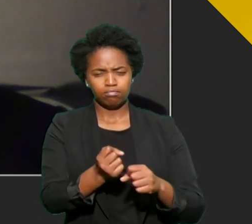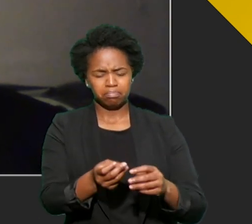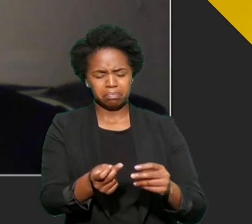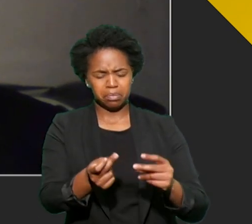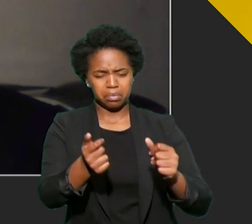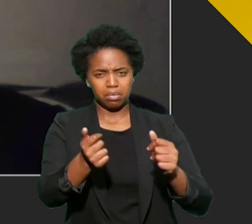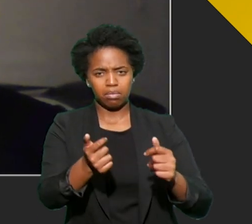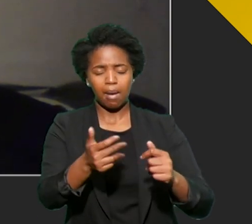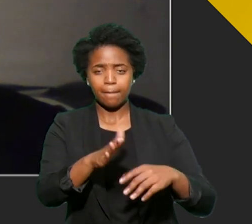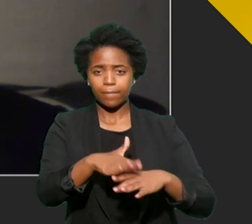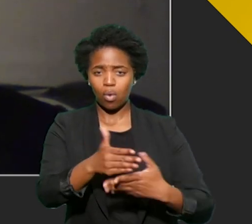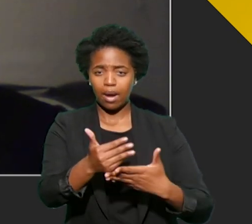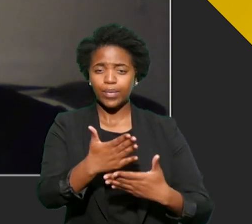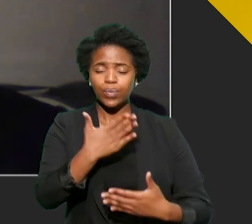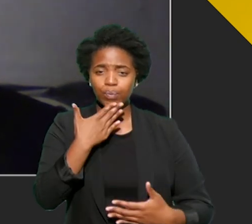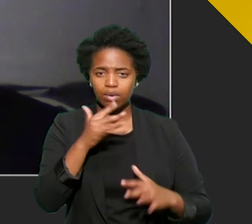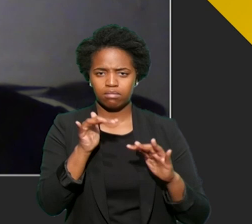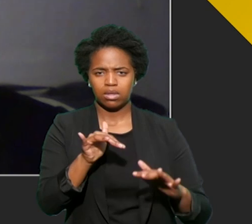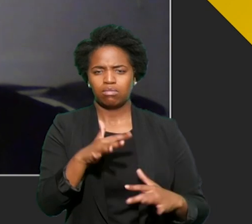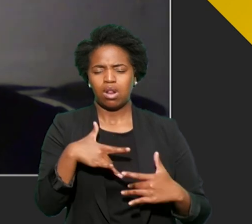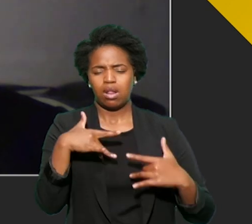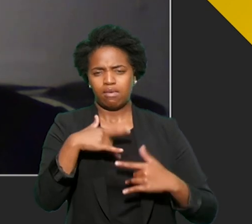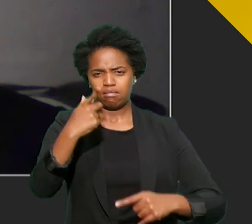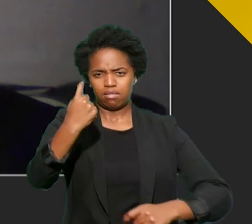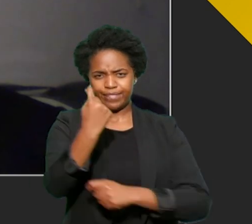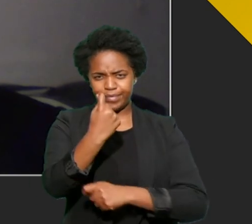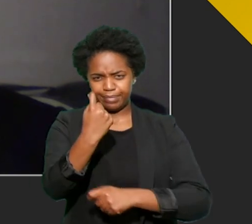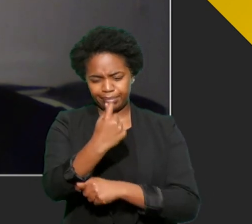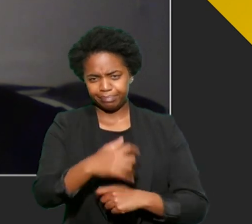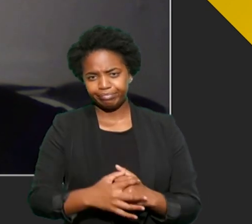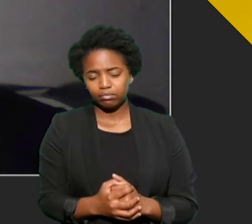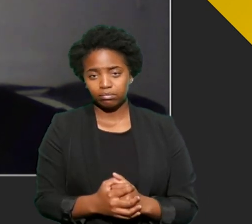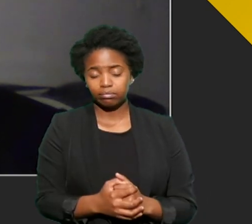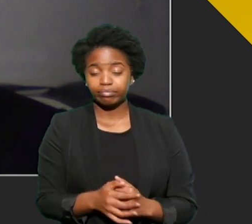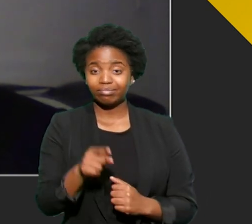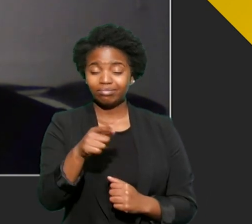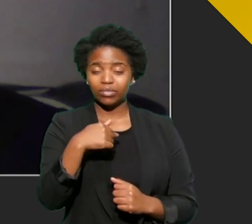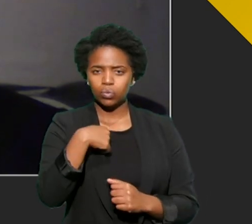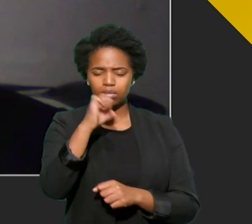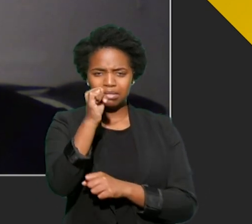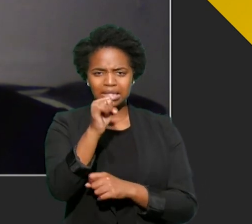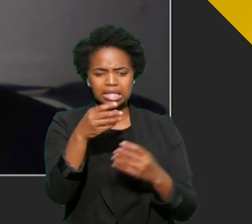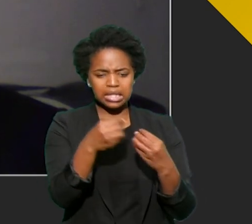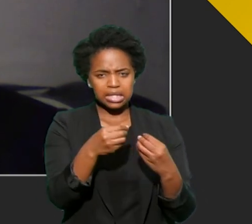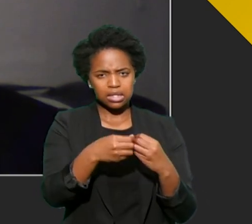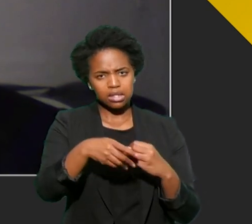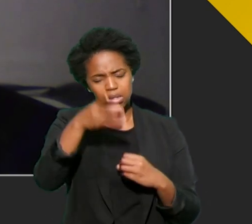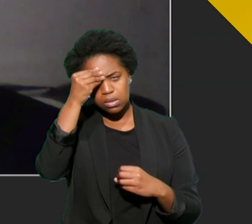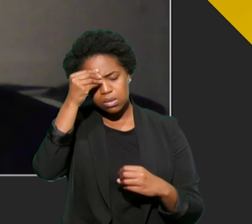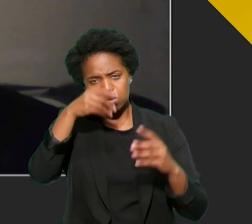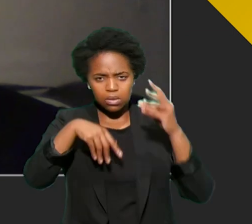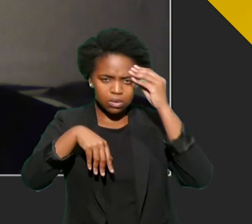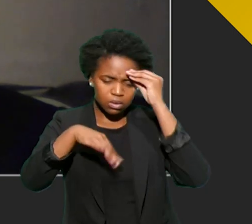areas. The deployment of 5G in conjunction with artificial intelligence, machine learning, and IoT